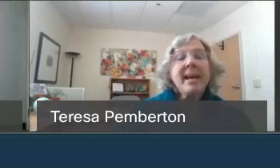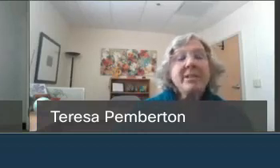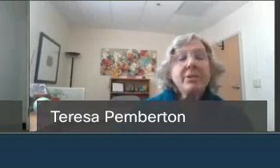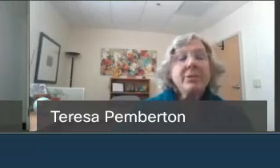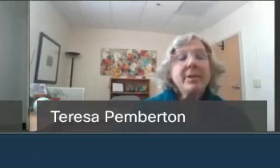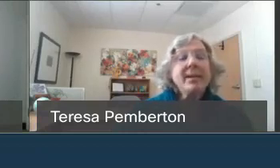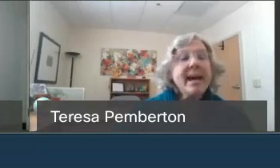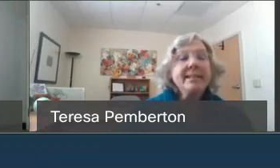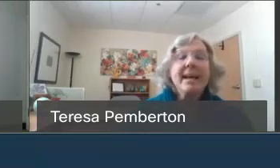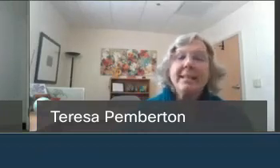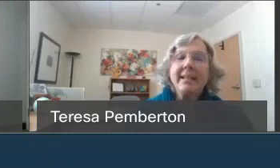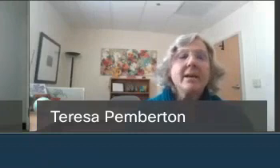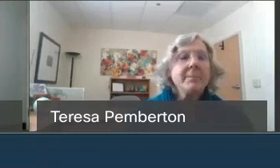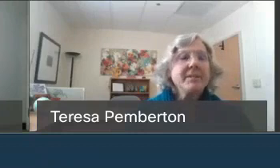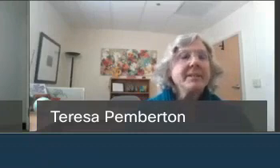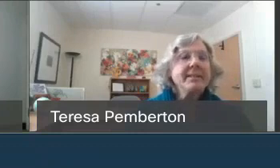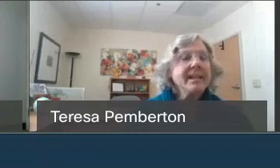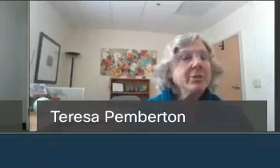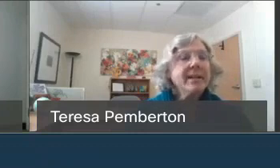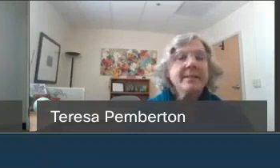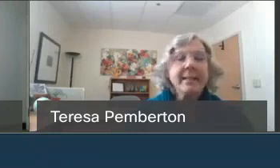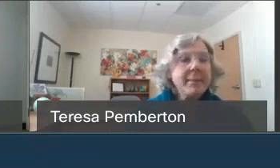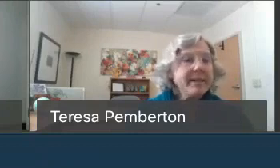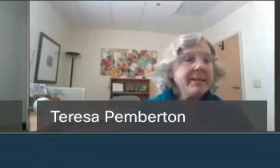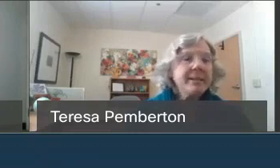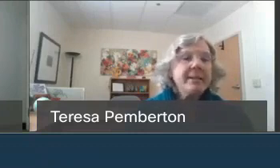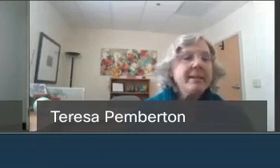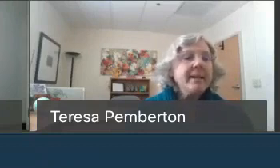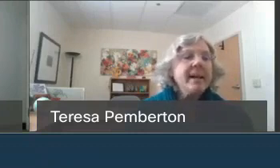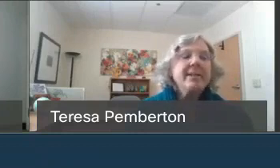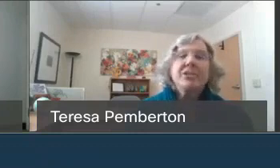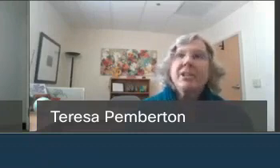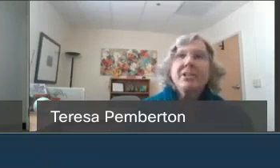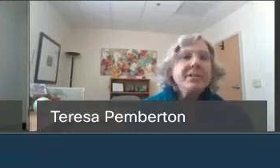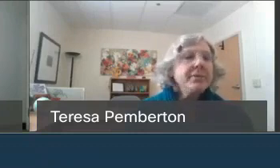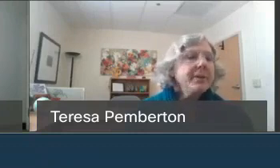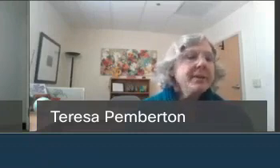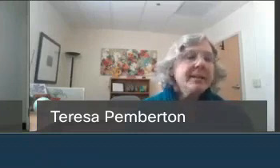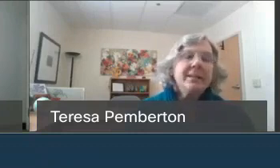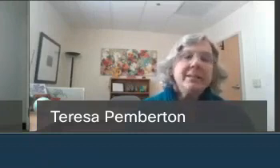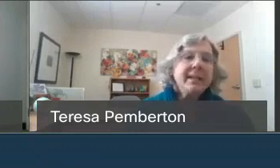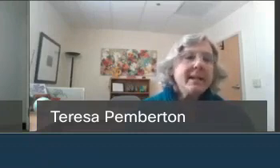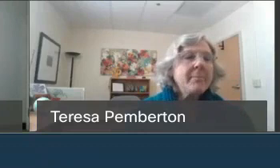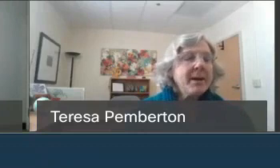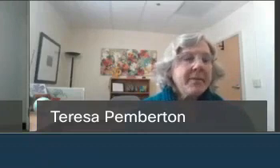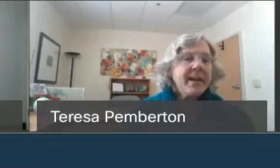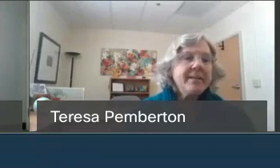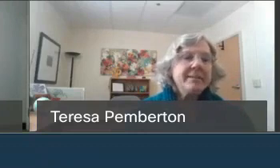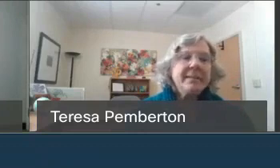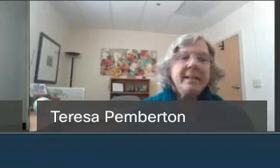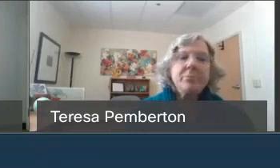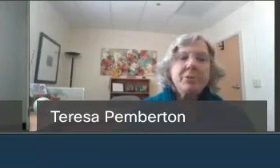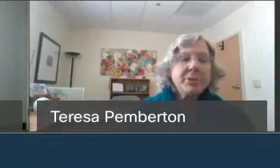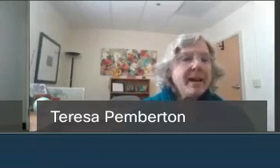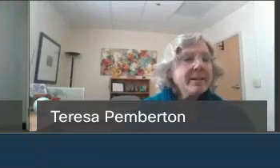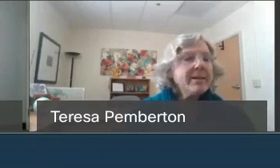We also knew we had to attack that incompetent to stand trial dilemma. And our judges knew very clearly about